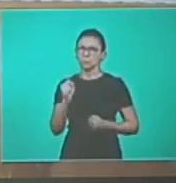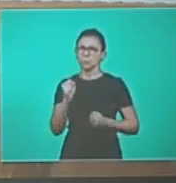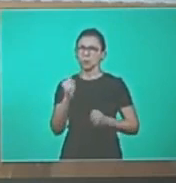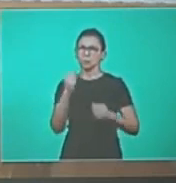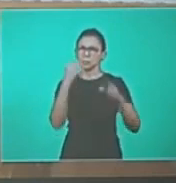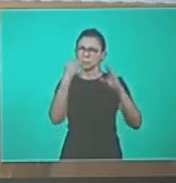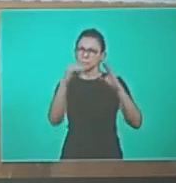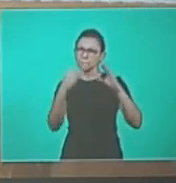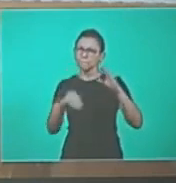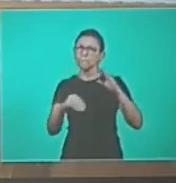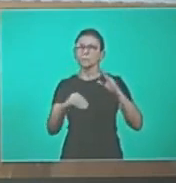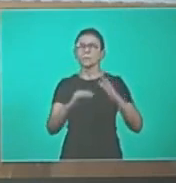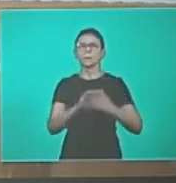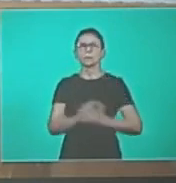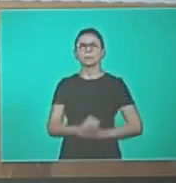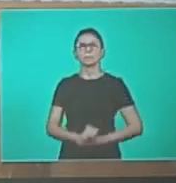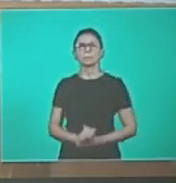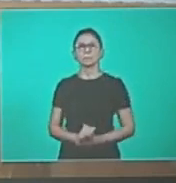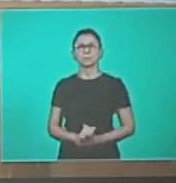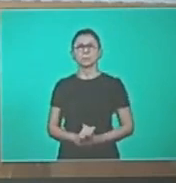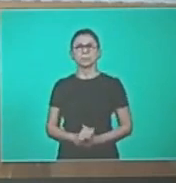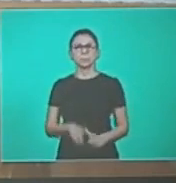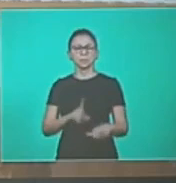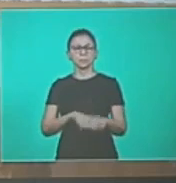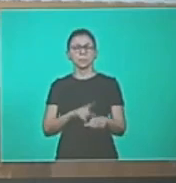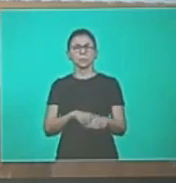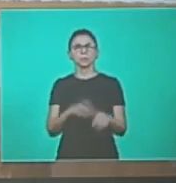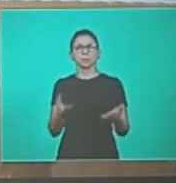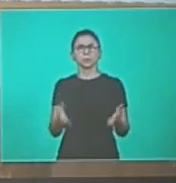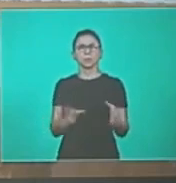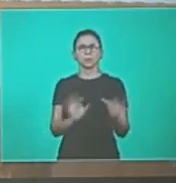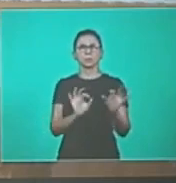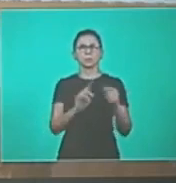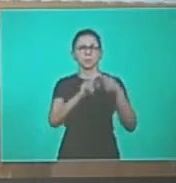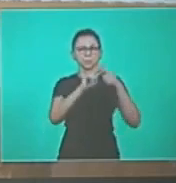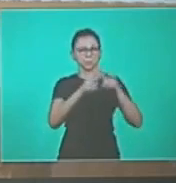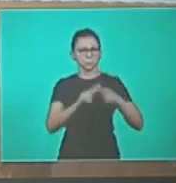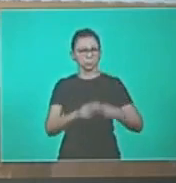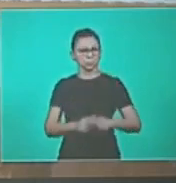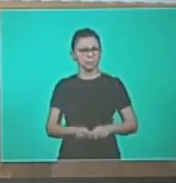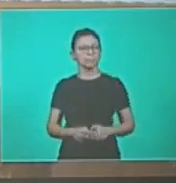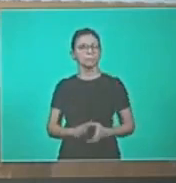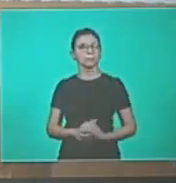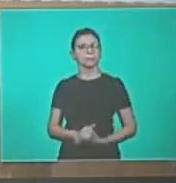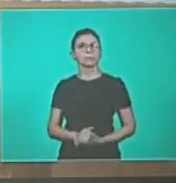not according to our doctrine, let us know.